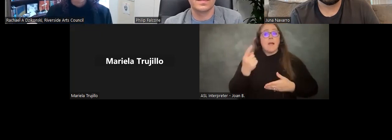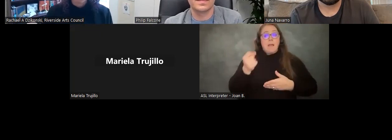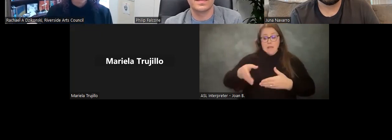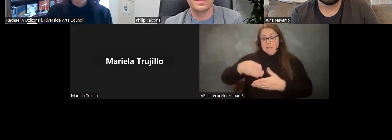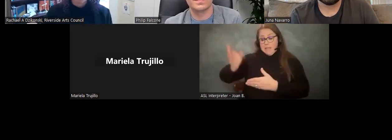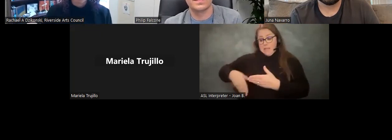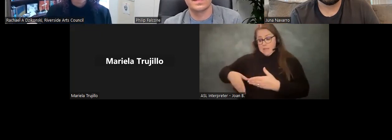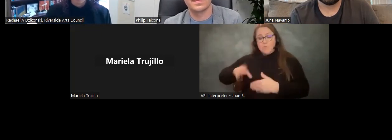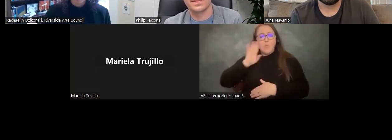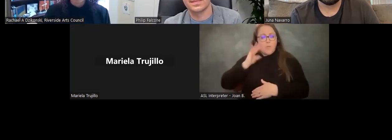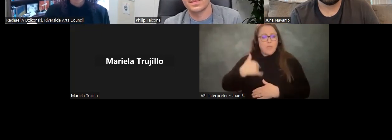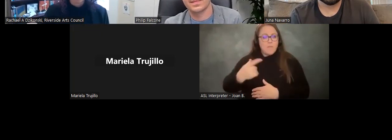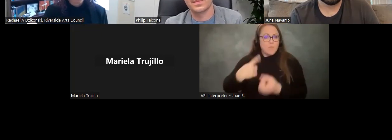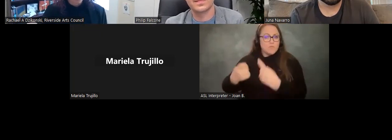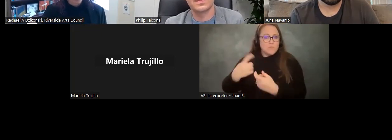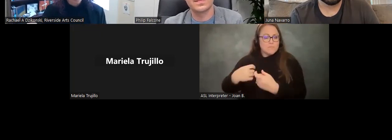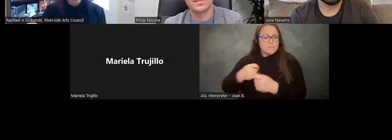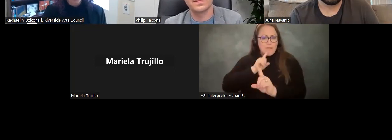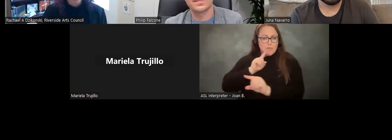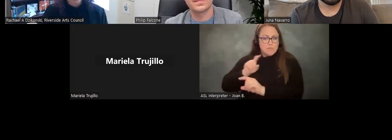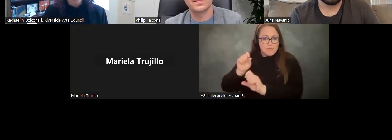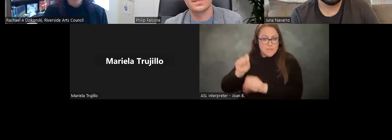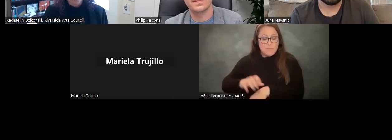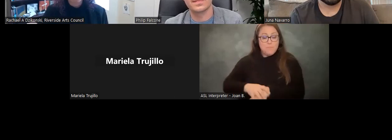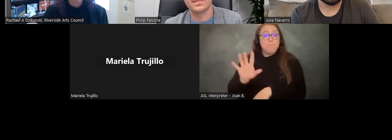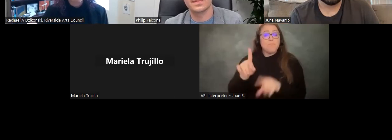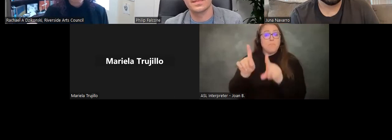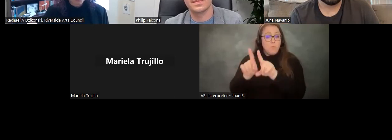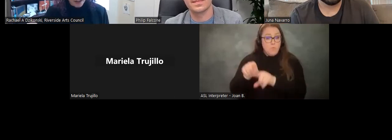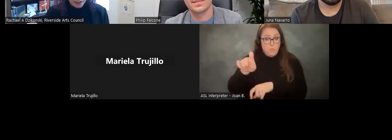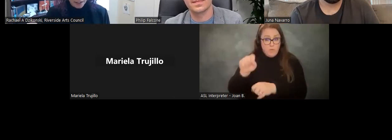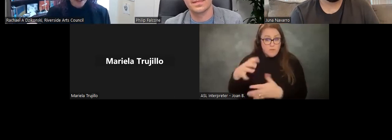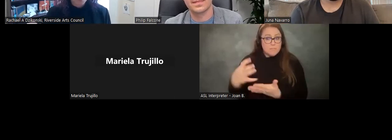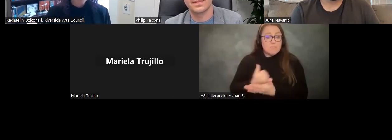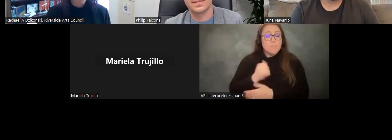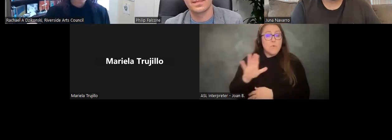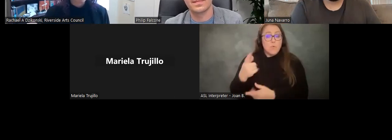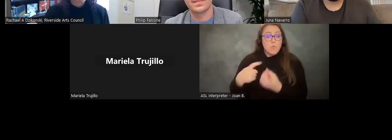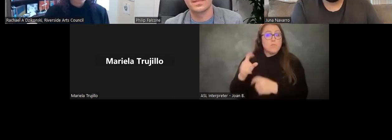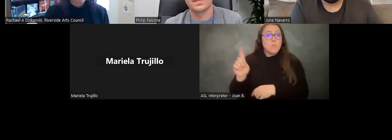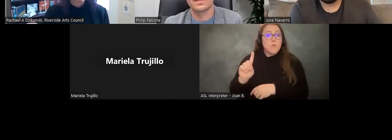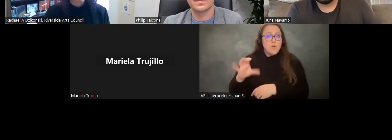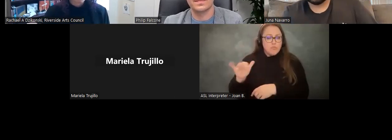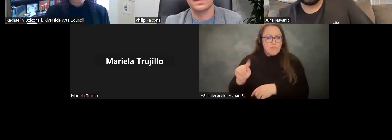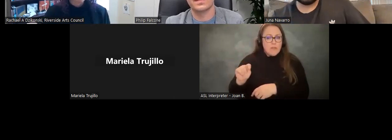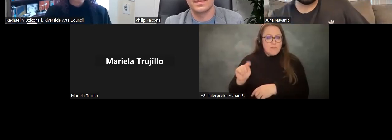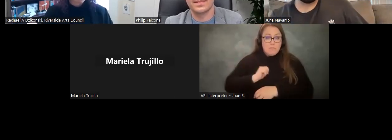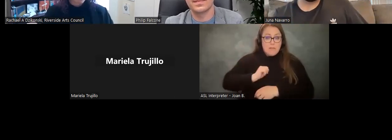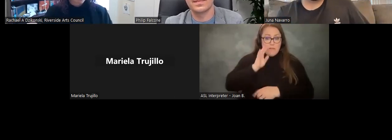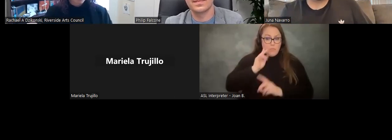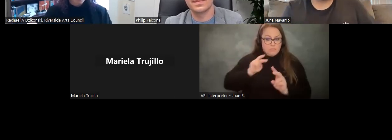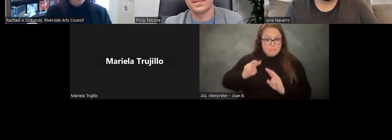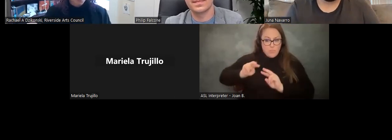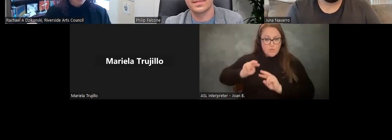end. So you can also put your questions in the chat, and I will be watching the chat. And if